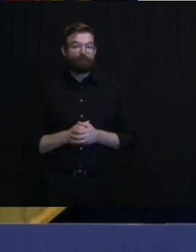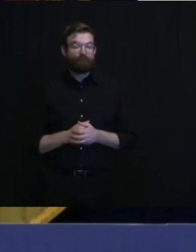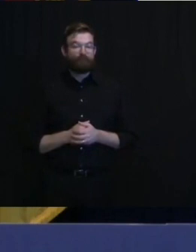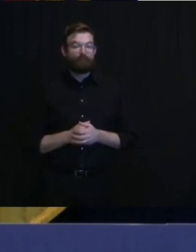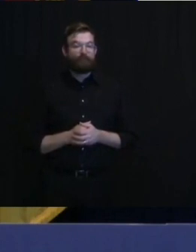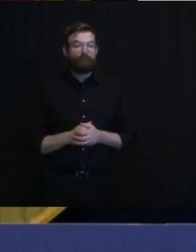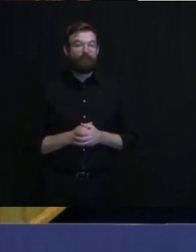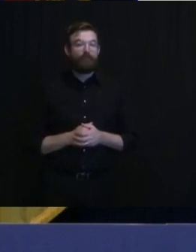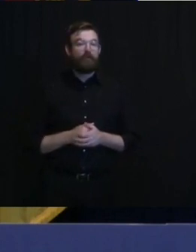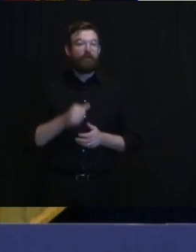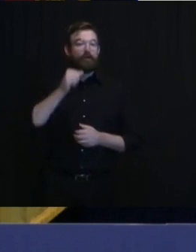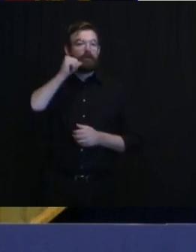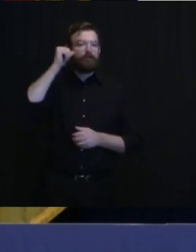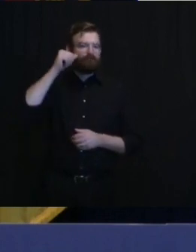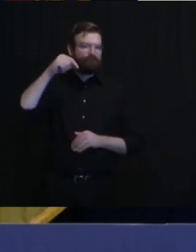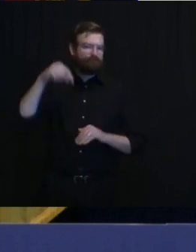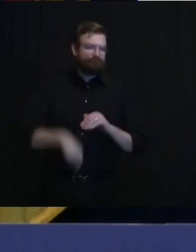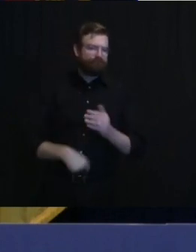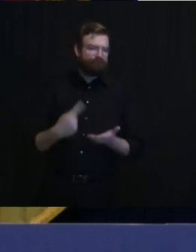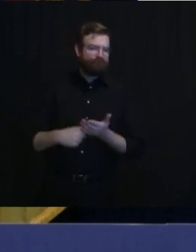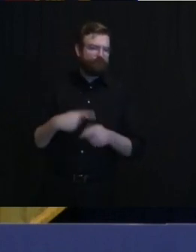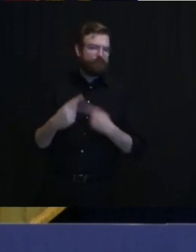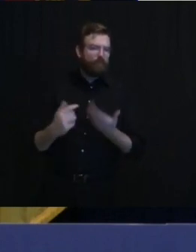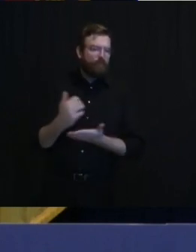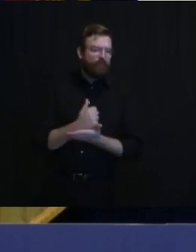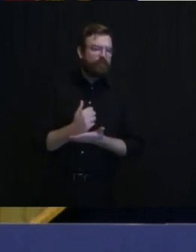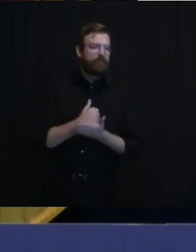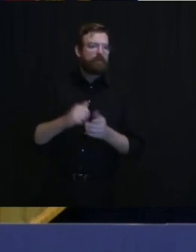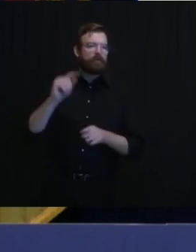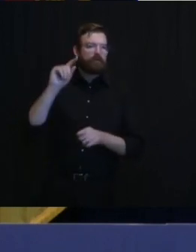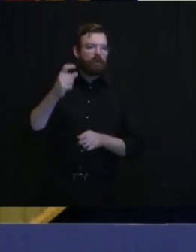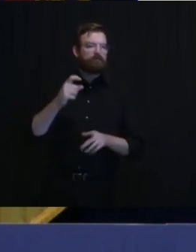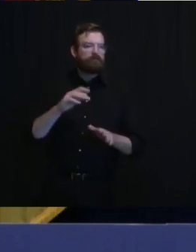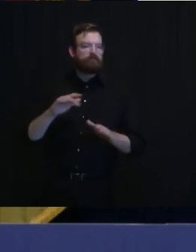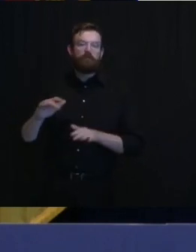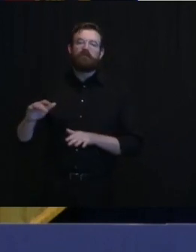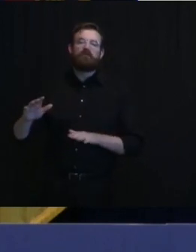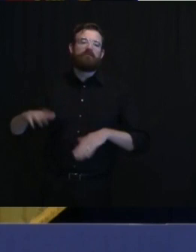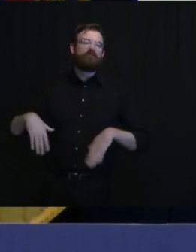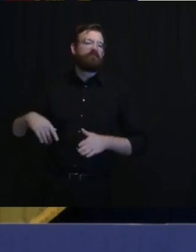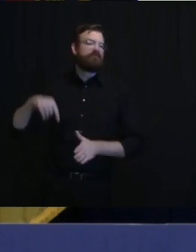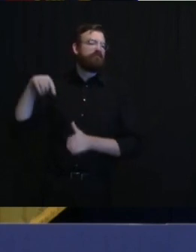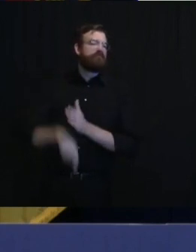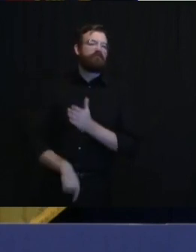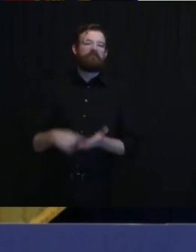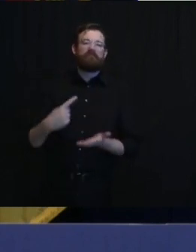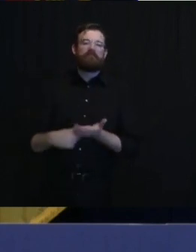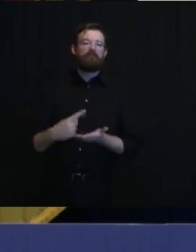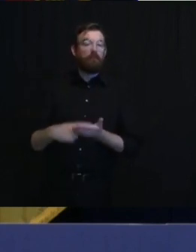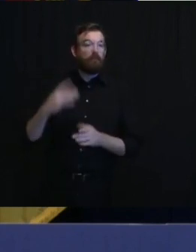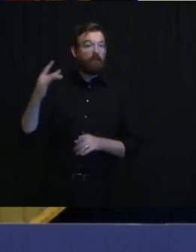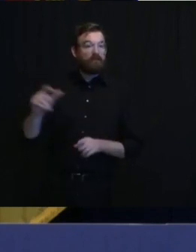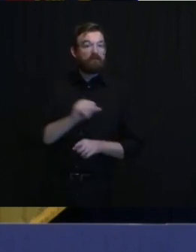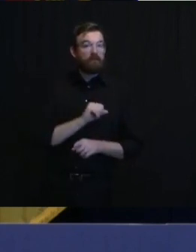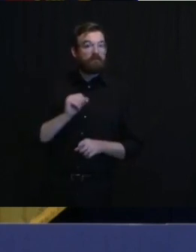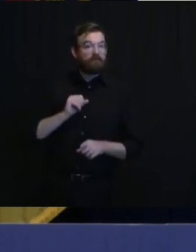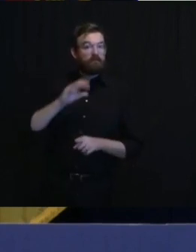is not interested in that discussion, nor because I'm not or the speaker isn't. That just wasn't the